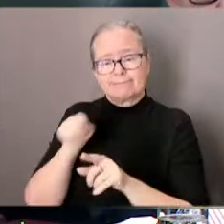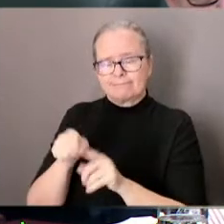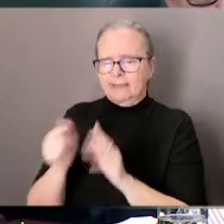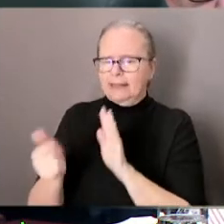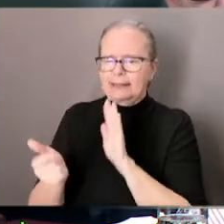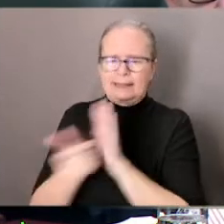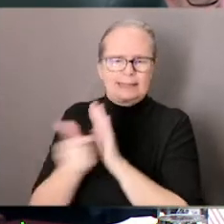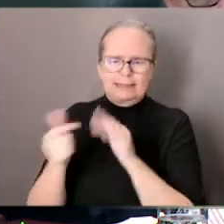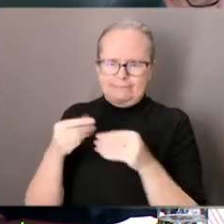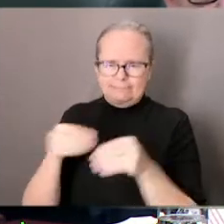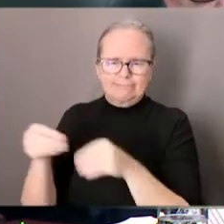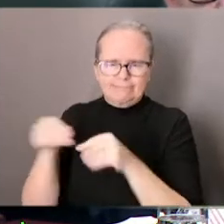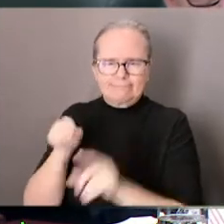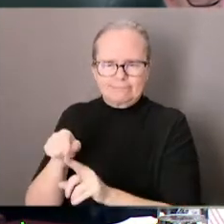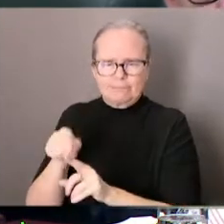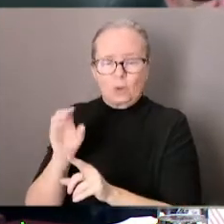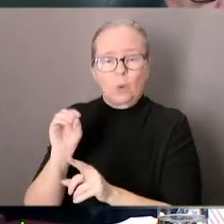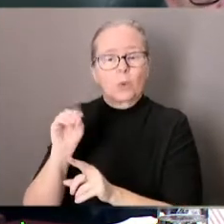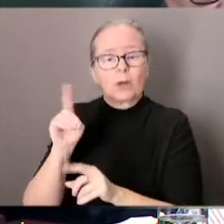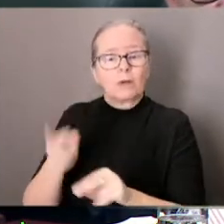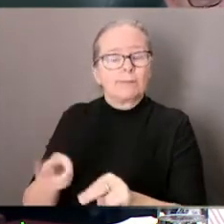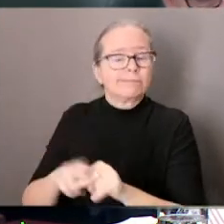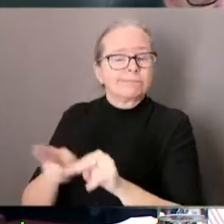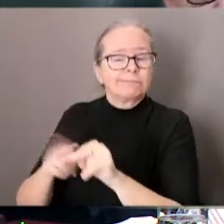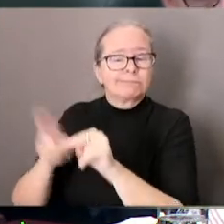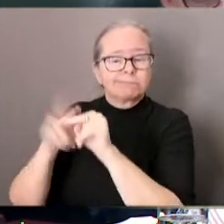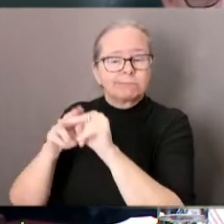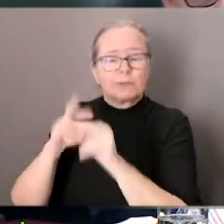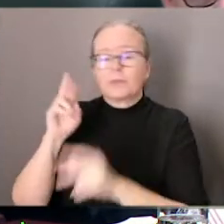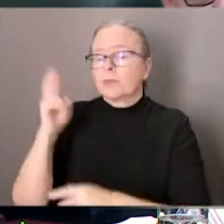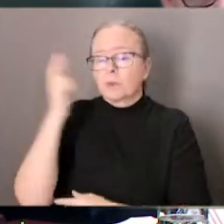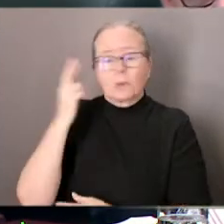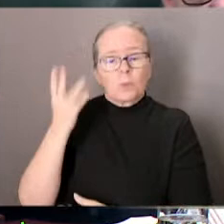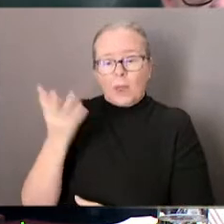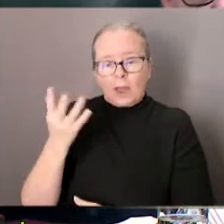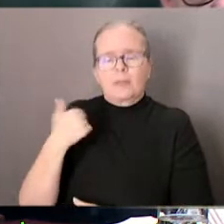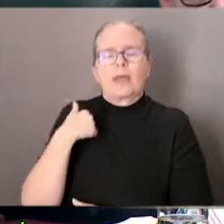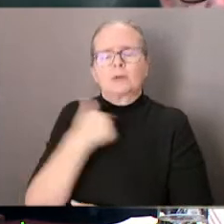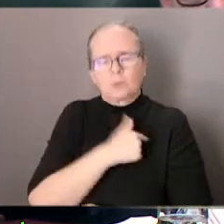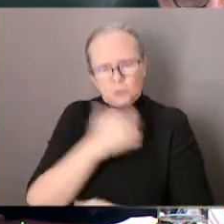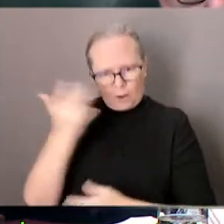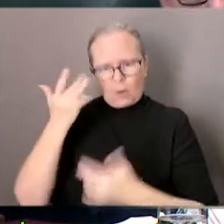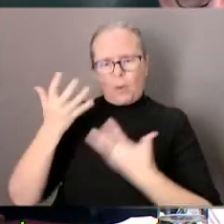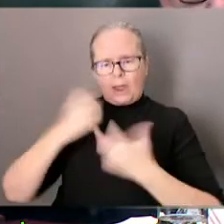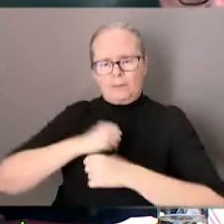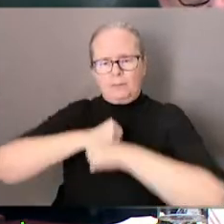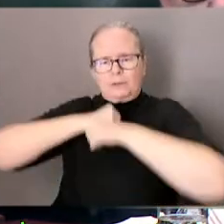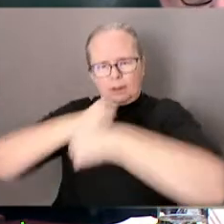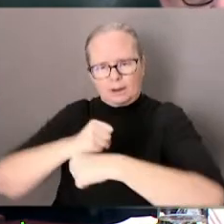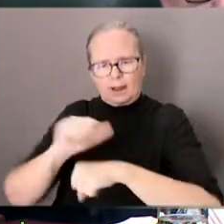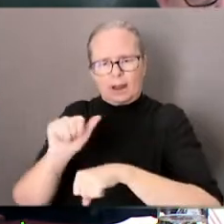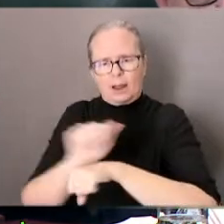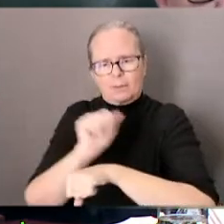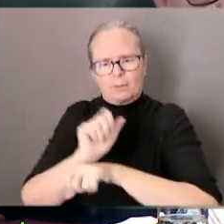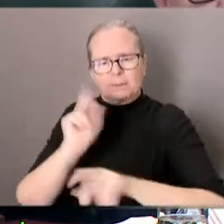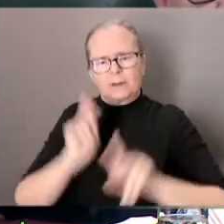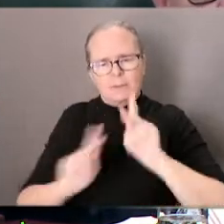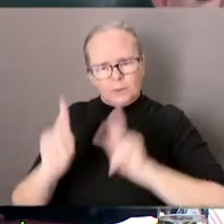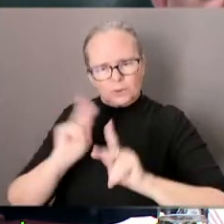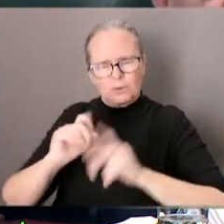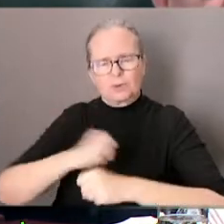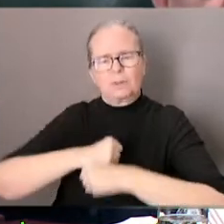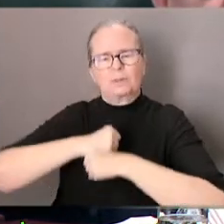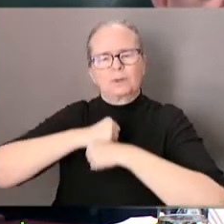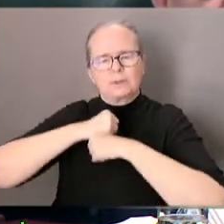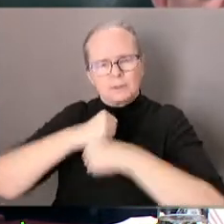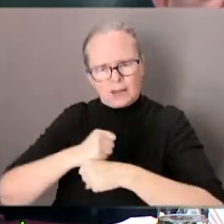why we have taken steps to protect albertans and their communities from high risk opioid narcotics while still providing care